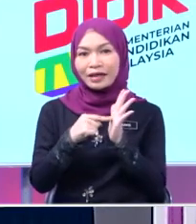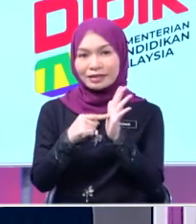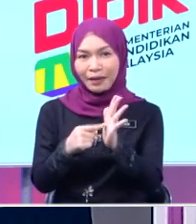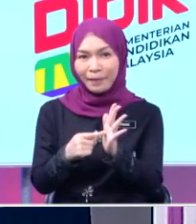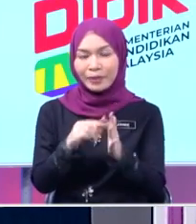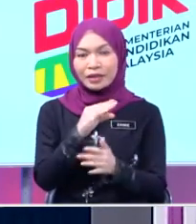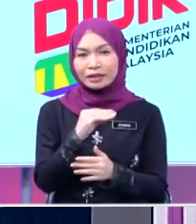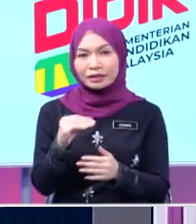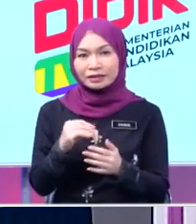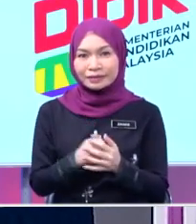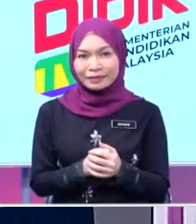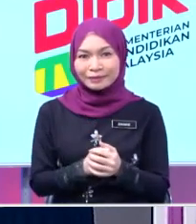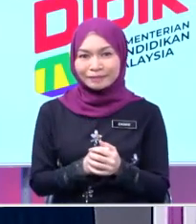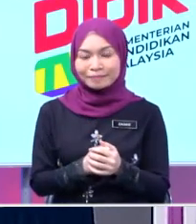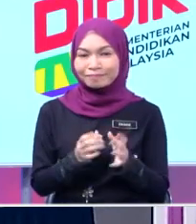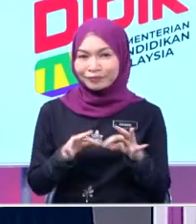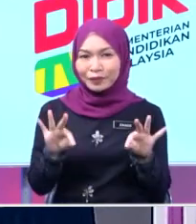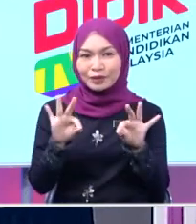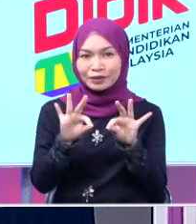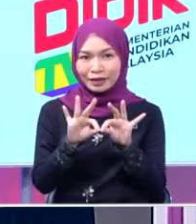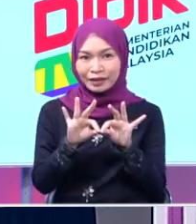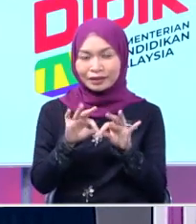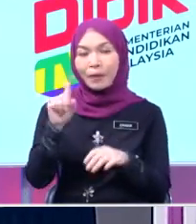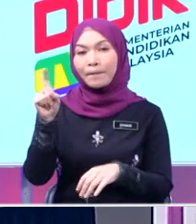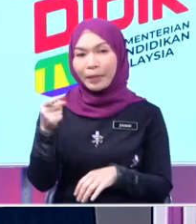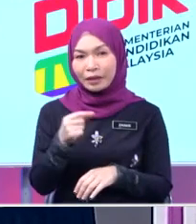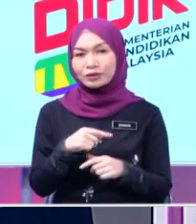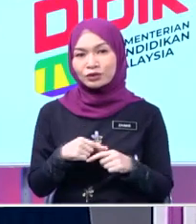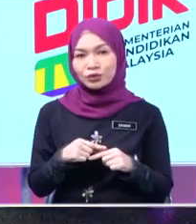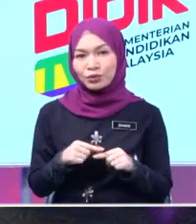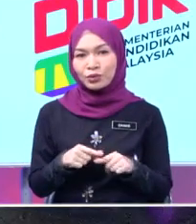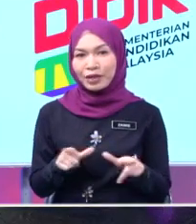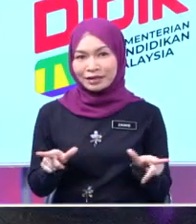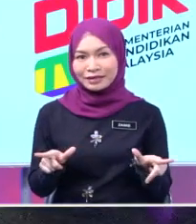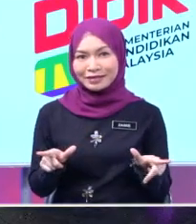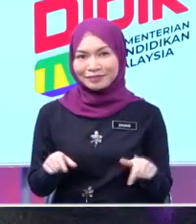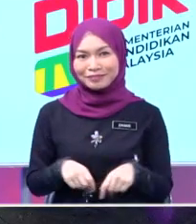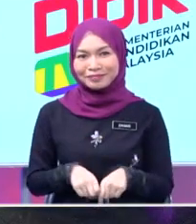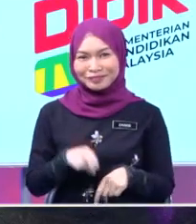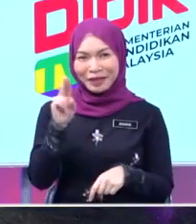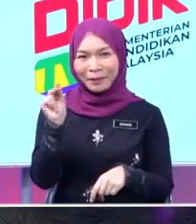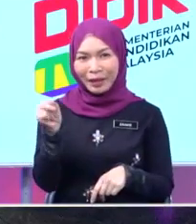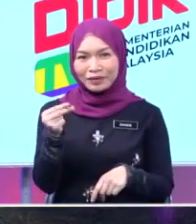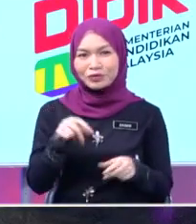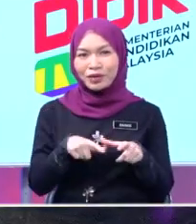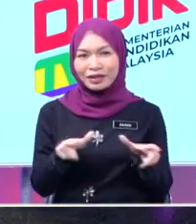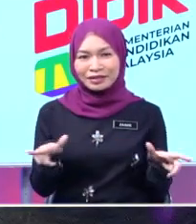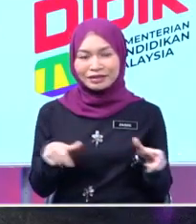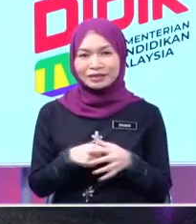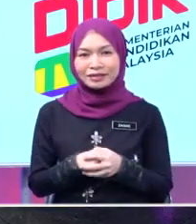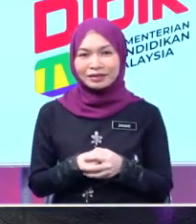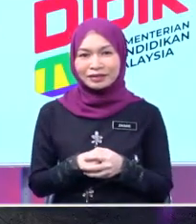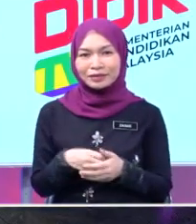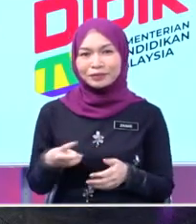looked at the importance of punctuation. All right, there you have it. Punctuation is important as what Puan Ima said, but we'll be right